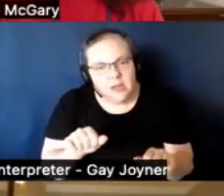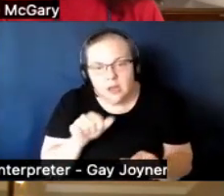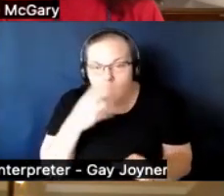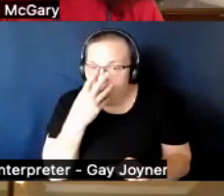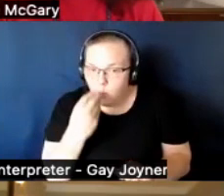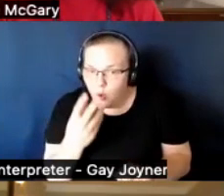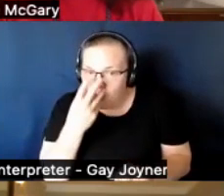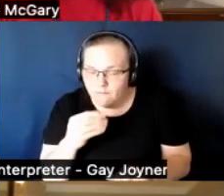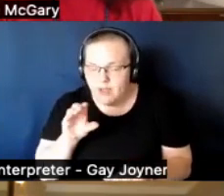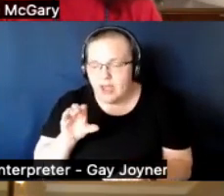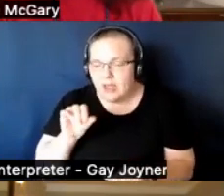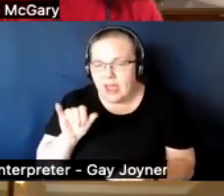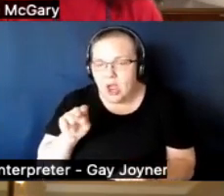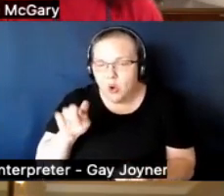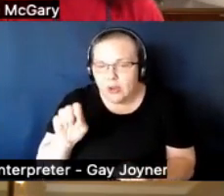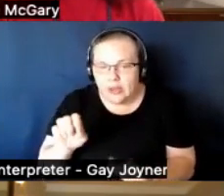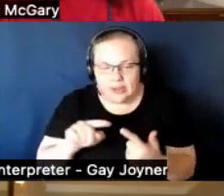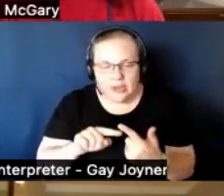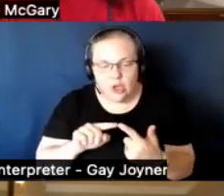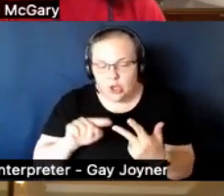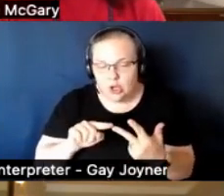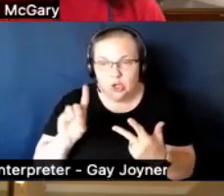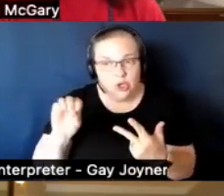be a coyote, it could be a dog, it could be